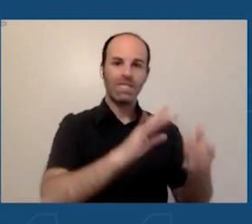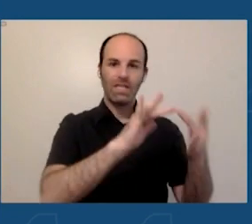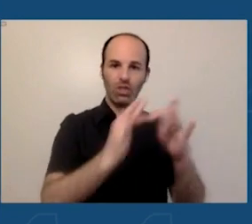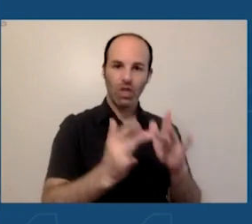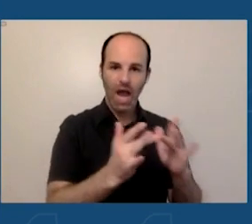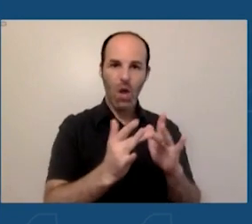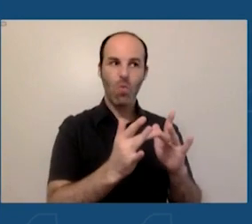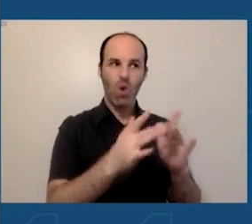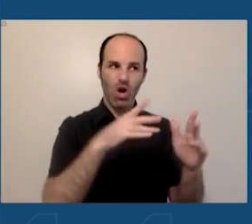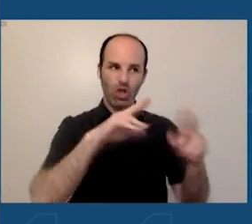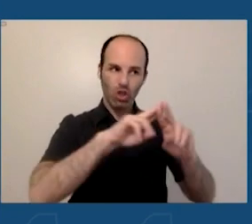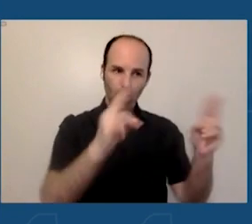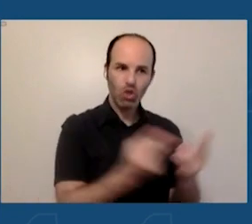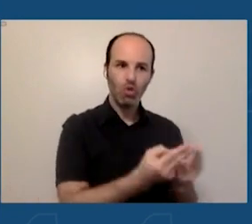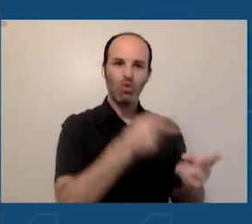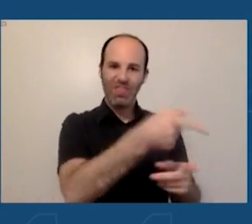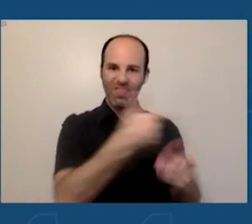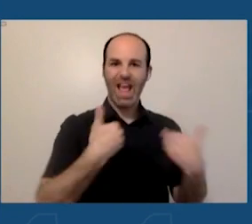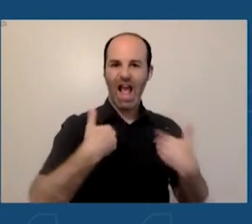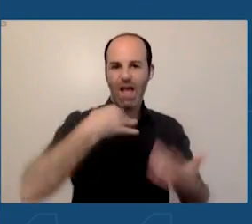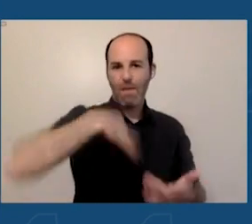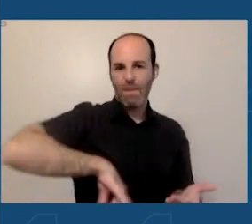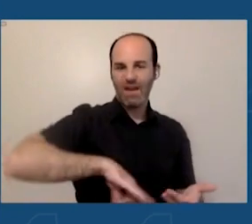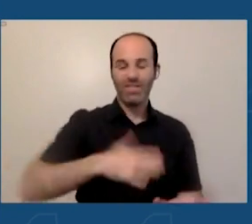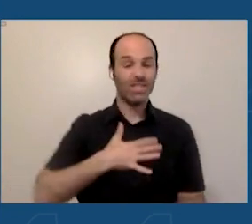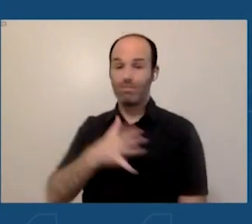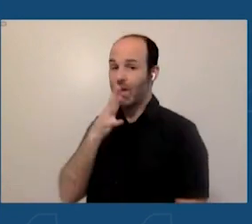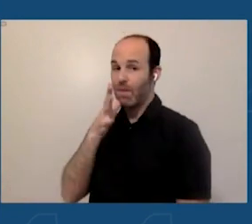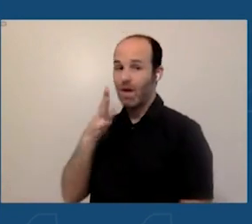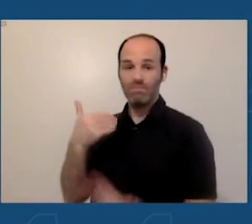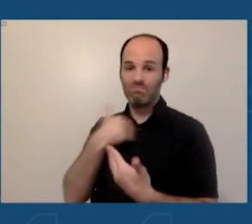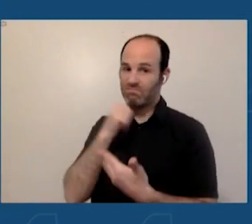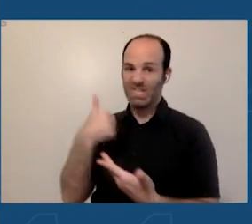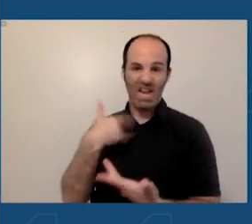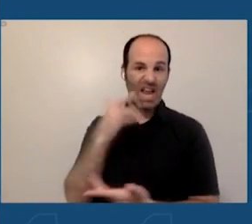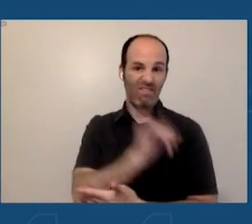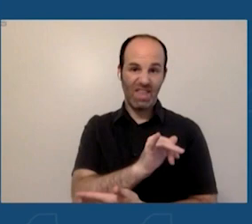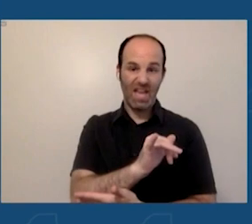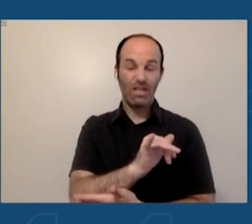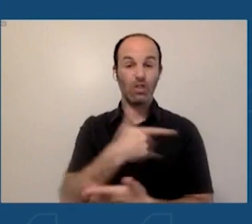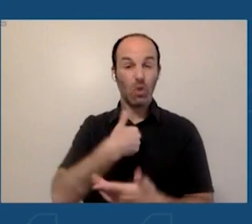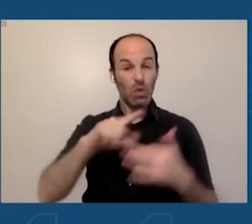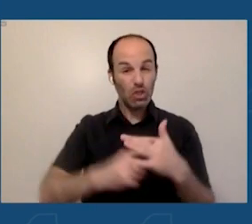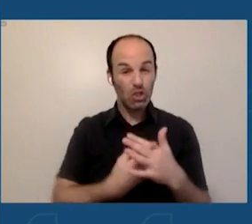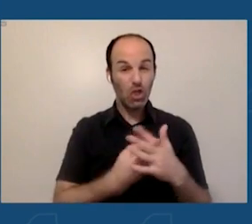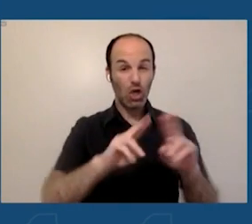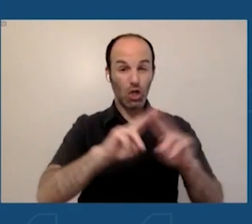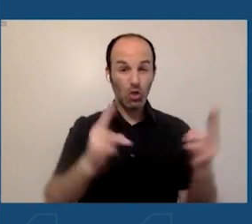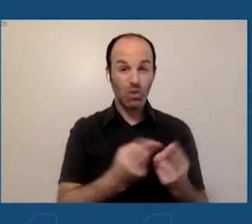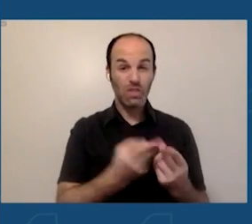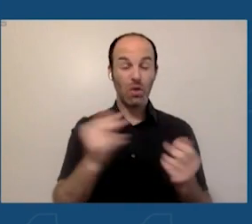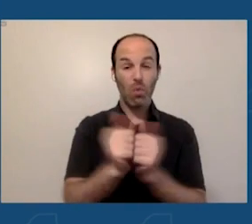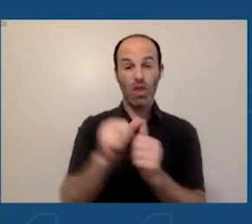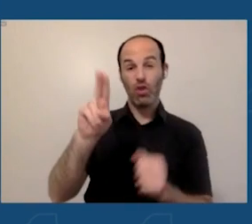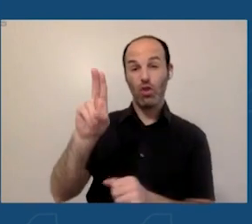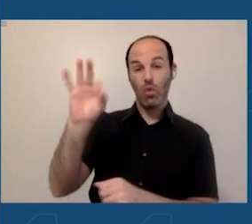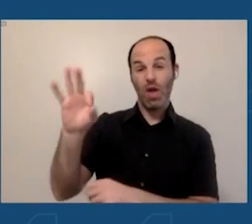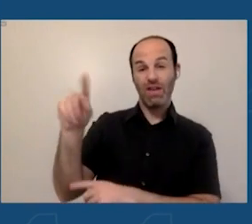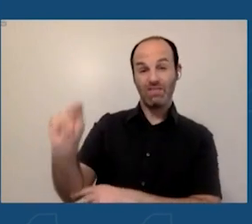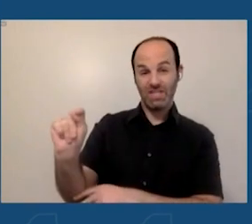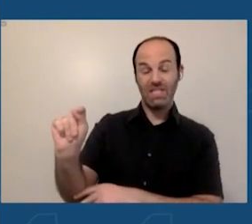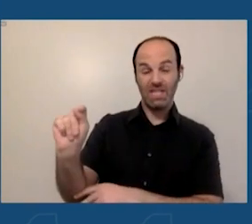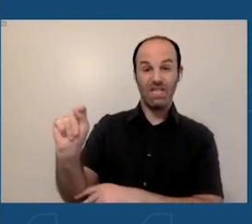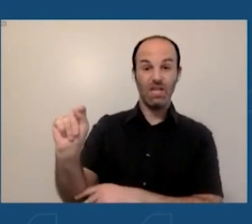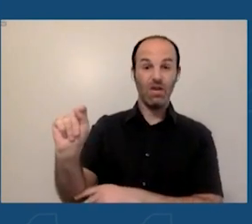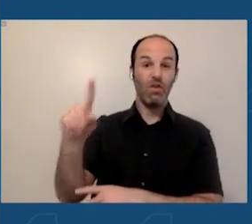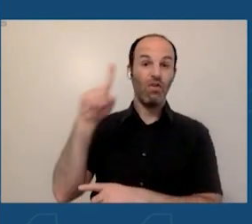union. So we started the unionization process with the U of T for these daycare providers right here in this district. At